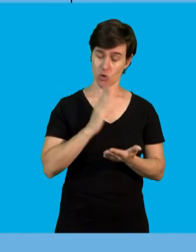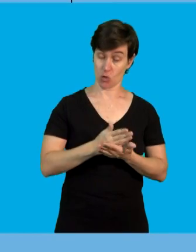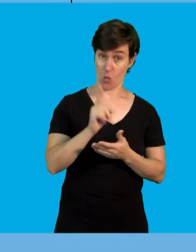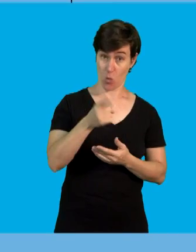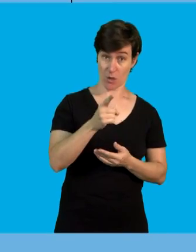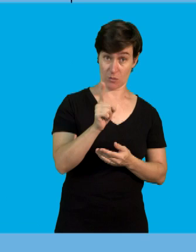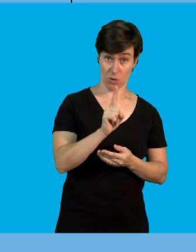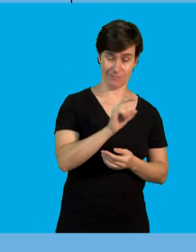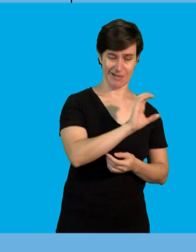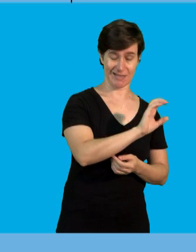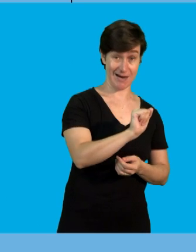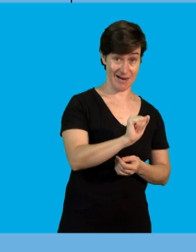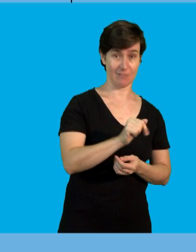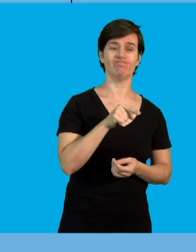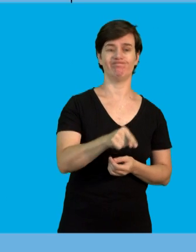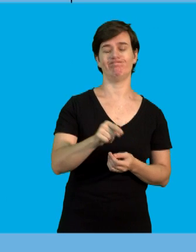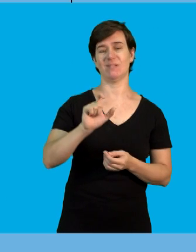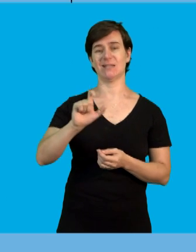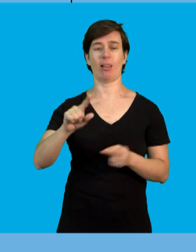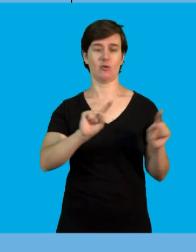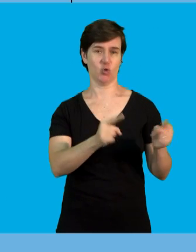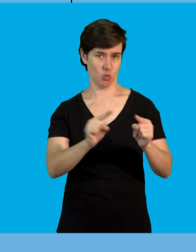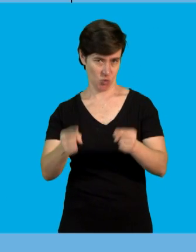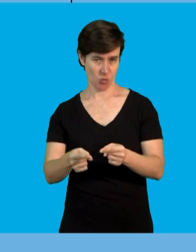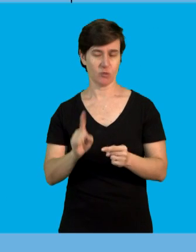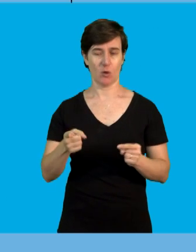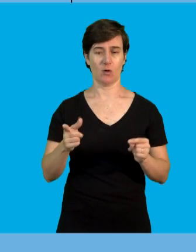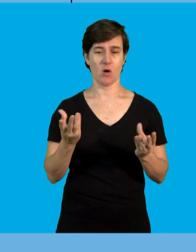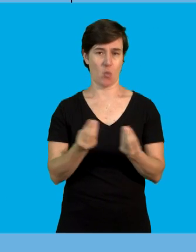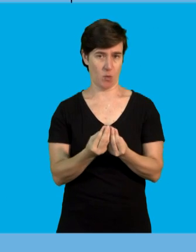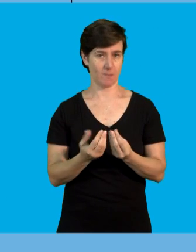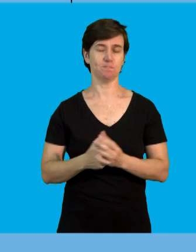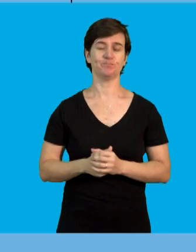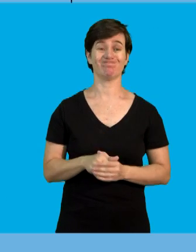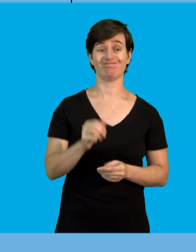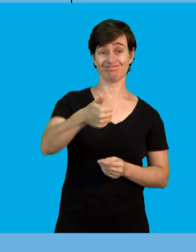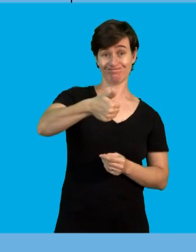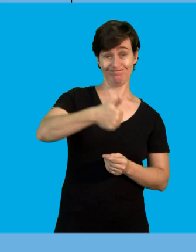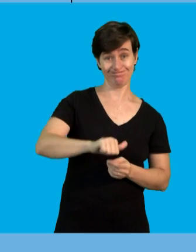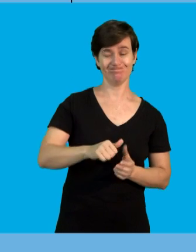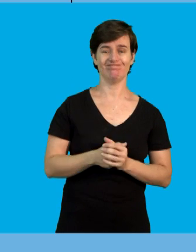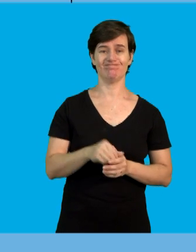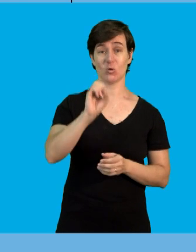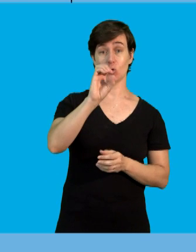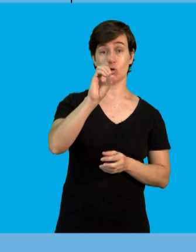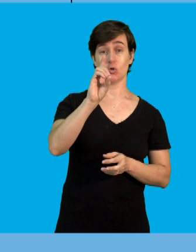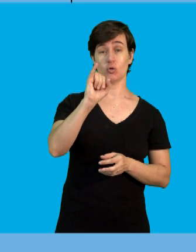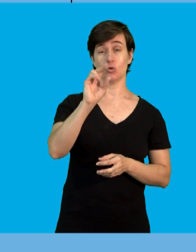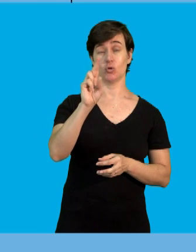But what we are sure of is the symbols, it's Ca and Cl. The next one, we